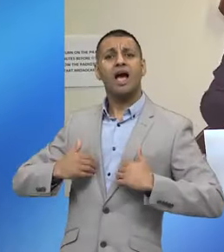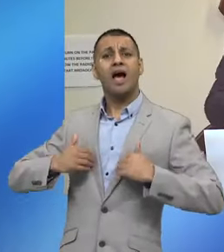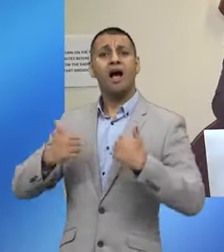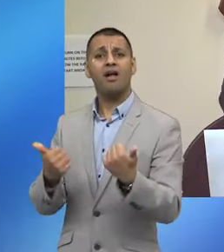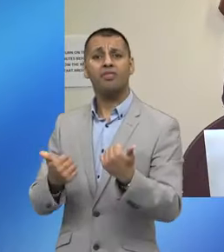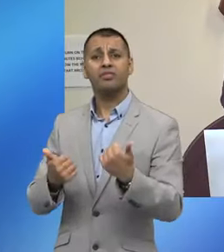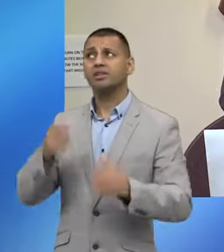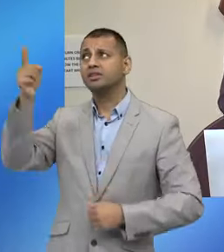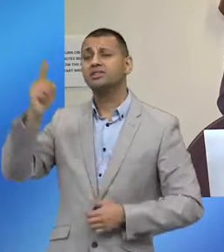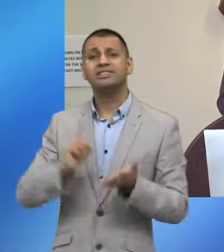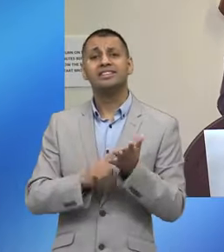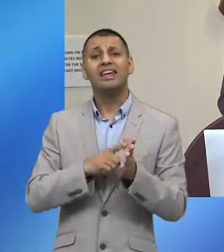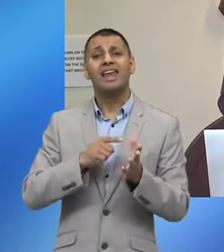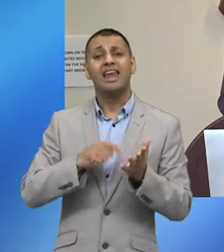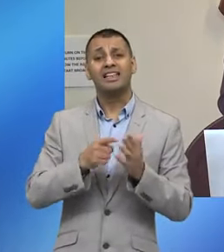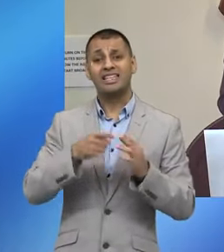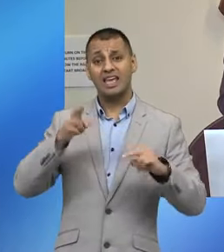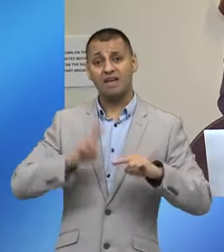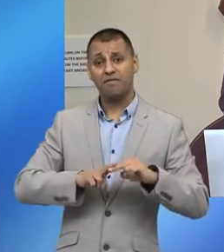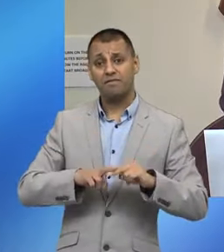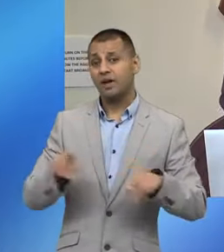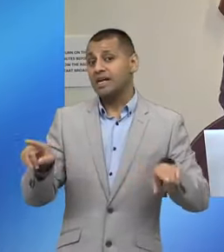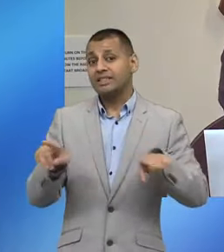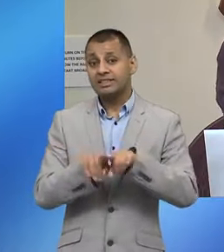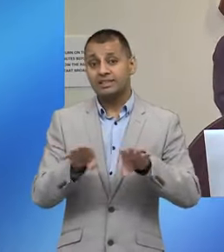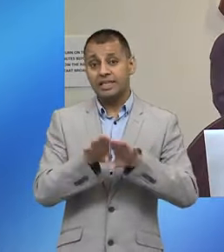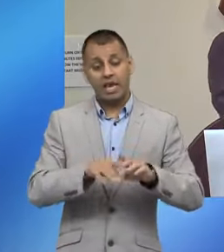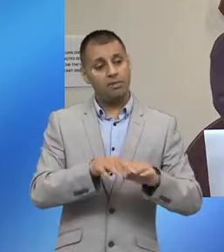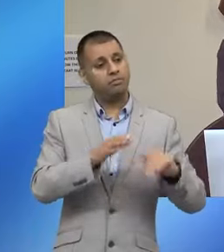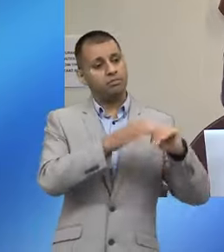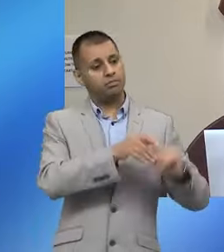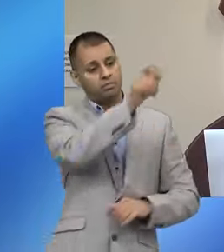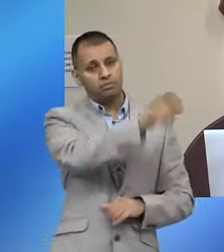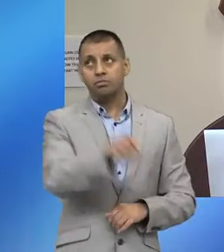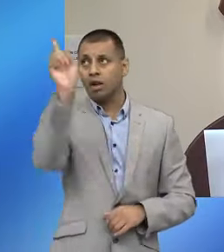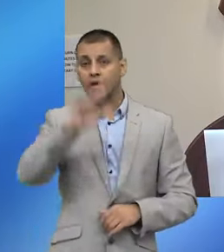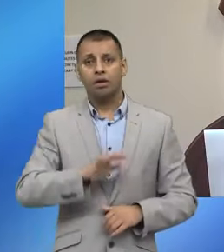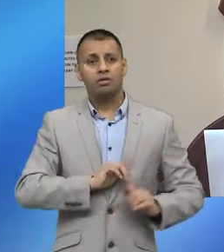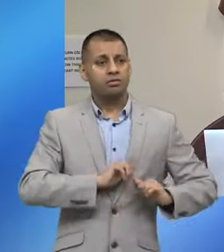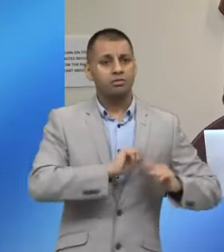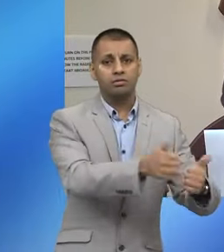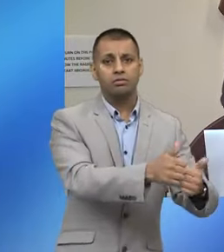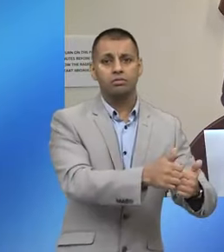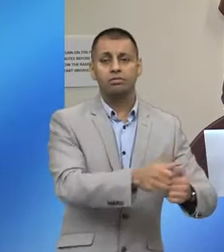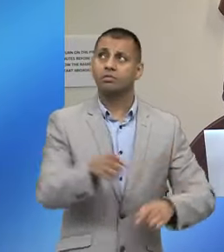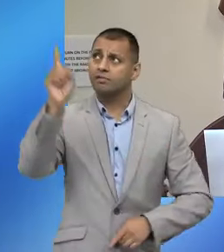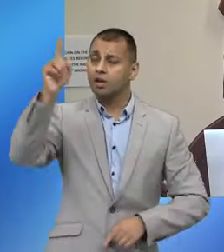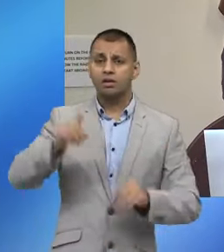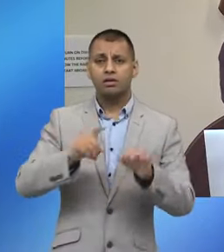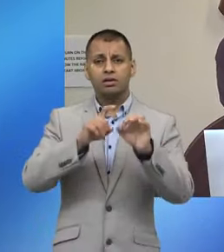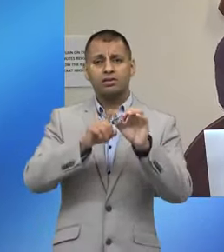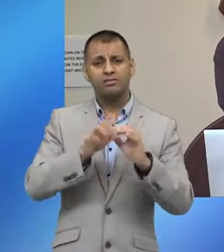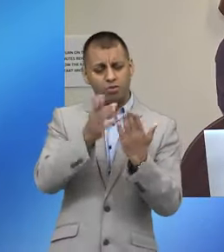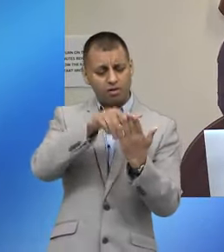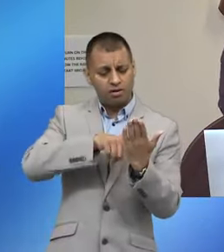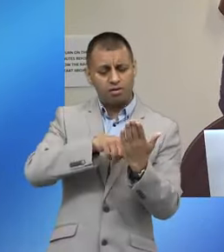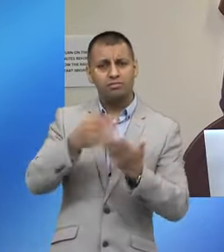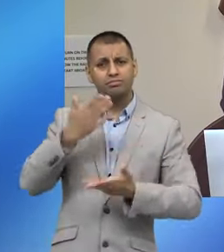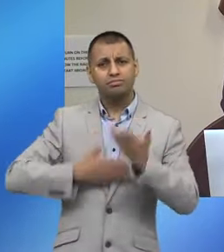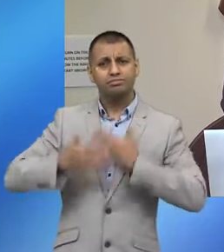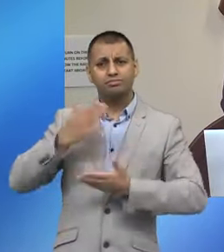the lutf of Allah. And even the handicapped person, Allah was latif. He described himself in many ayahs as being